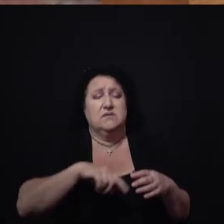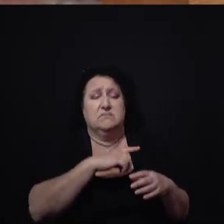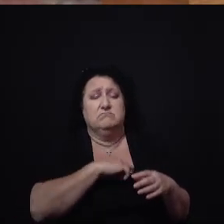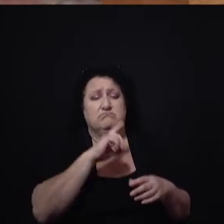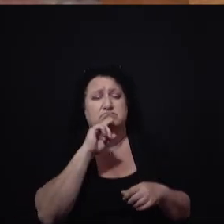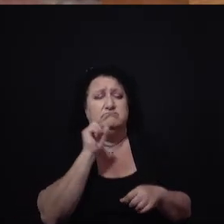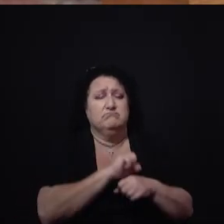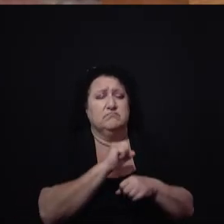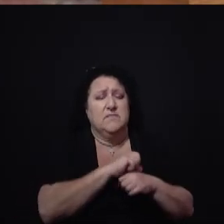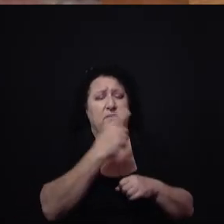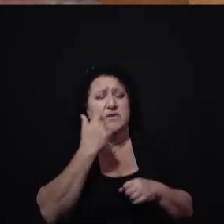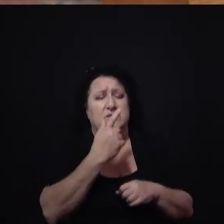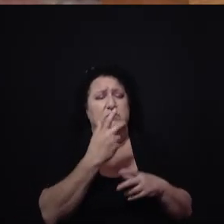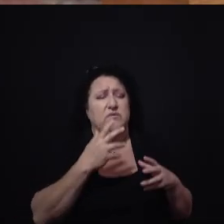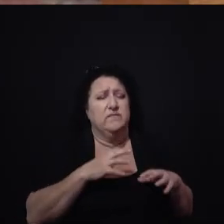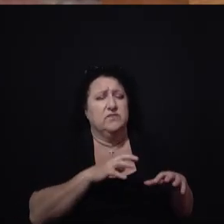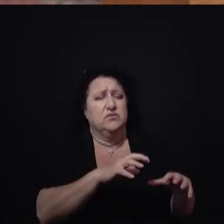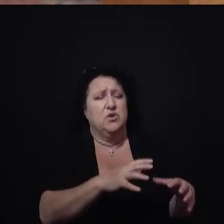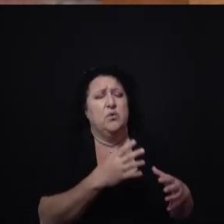have done and because of who you are.